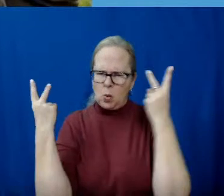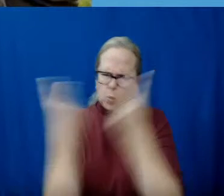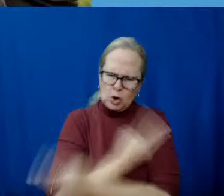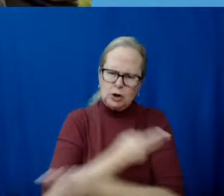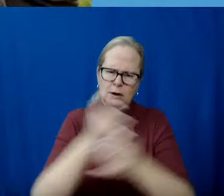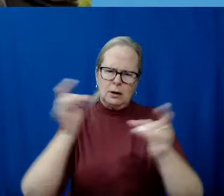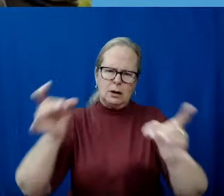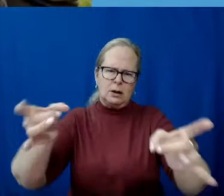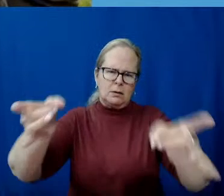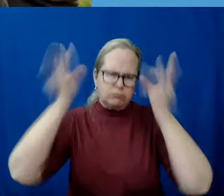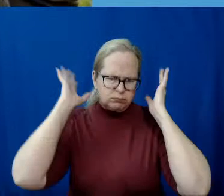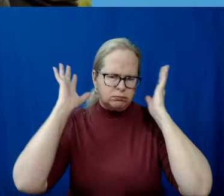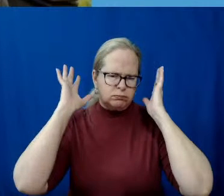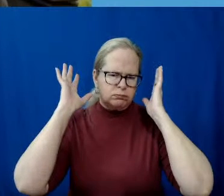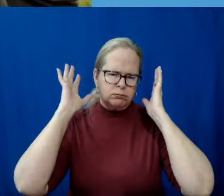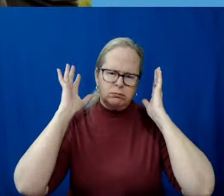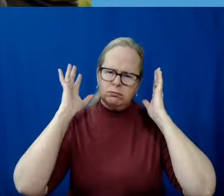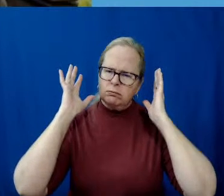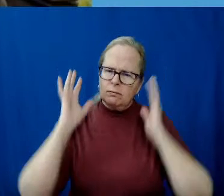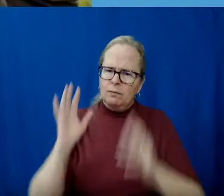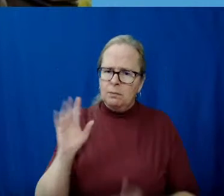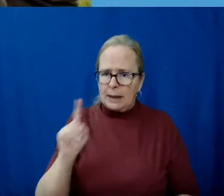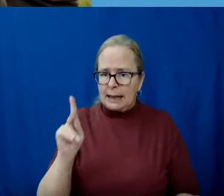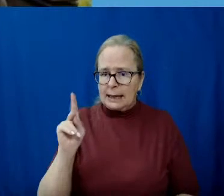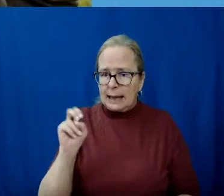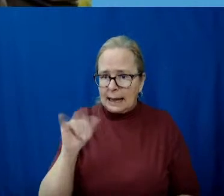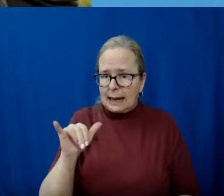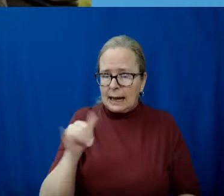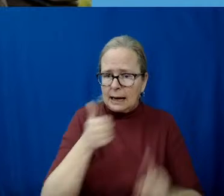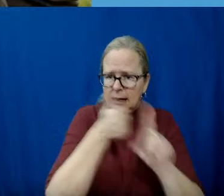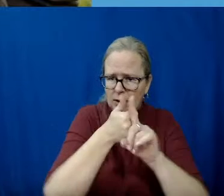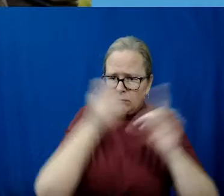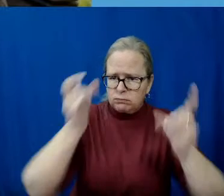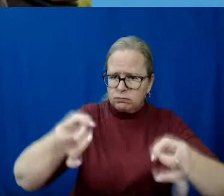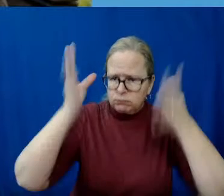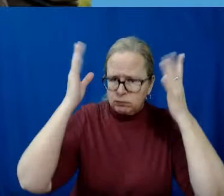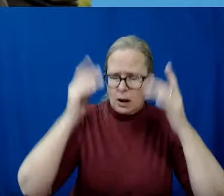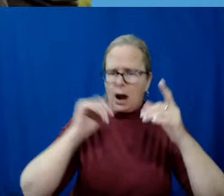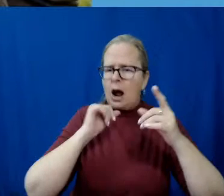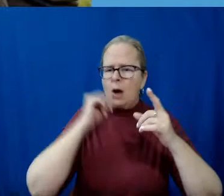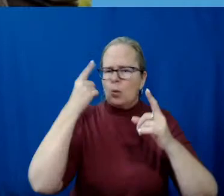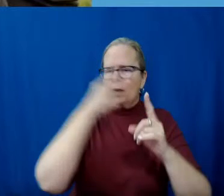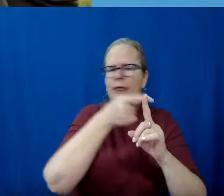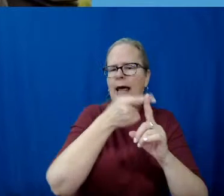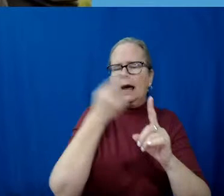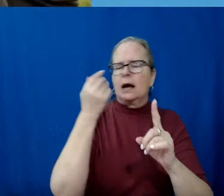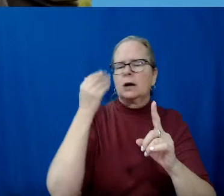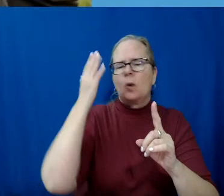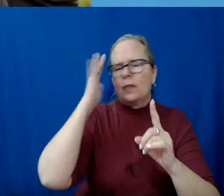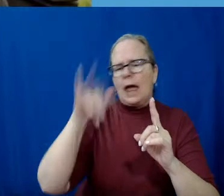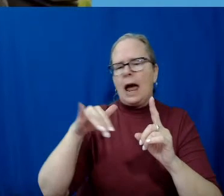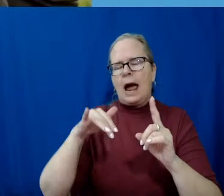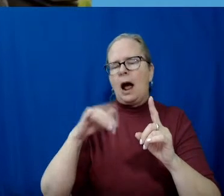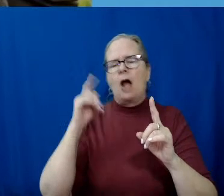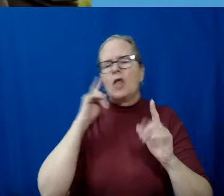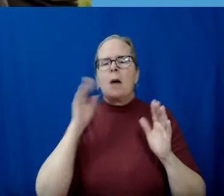most optimistic scenario. I think he hoped that it would be open for